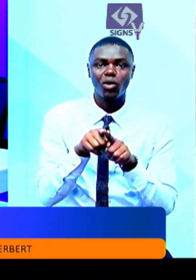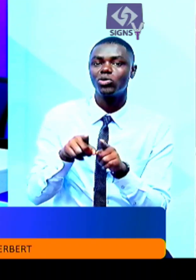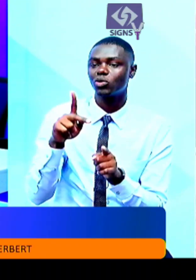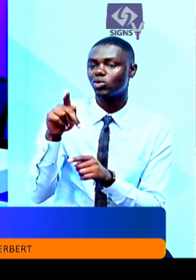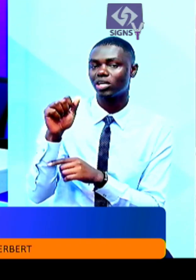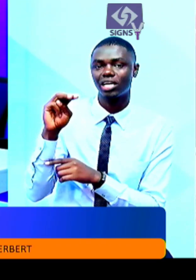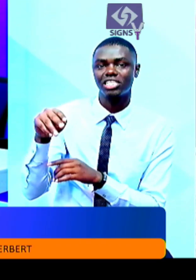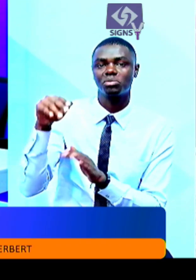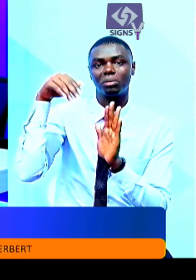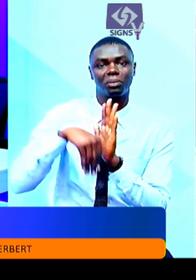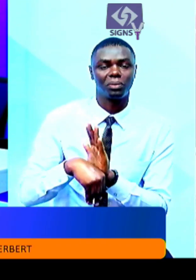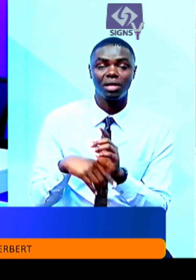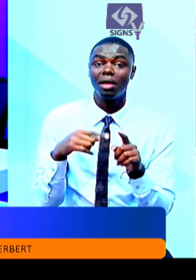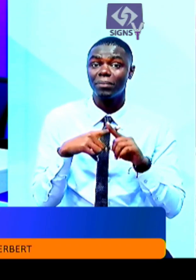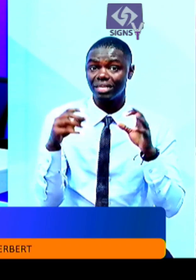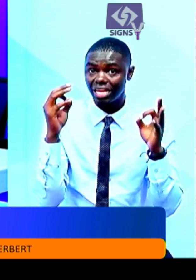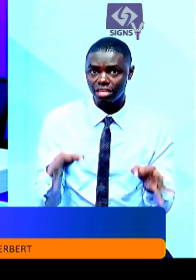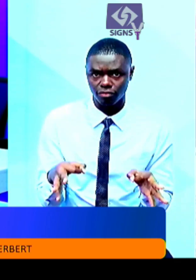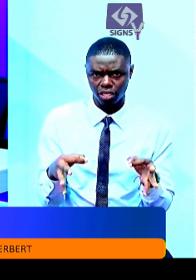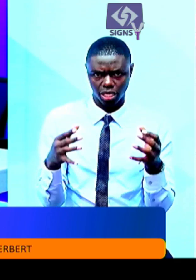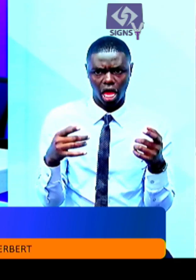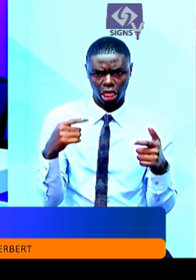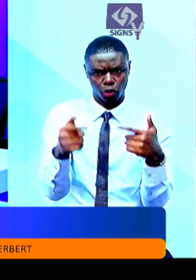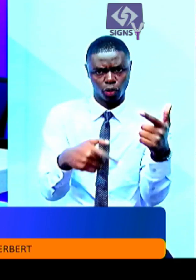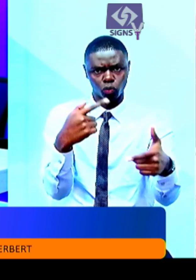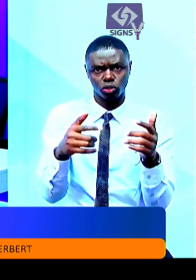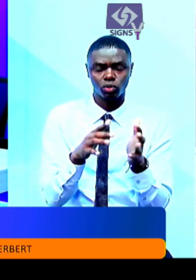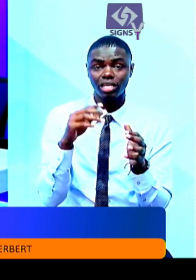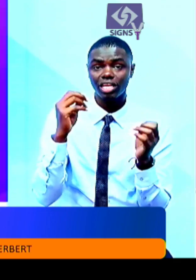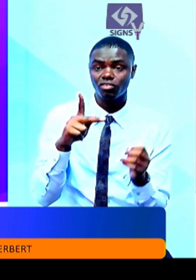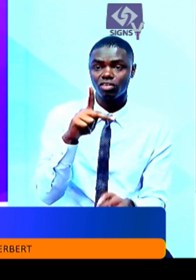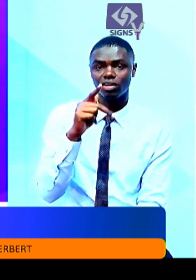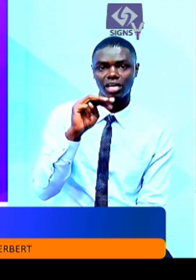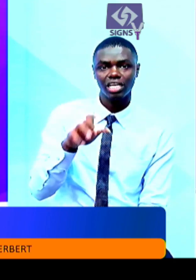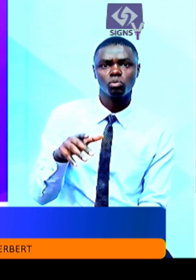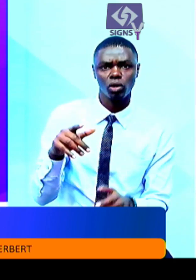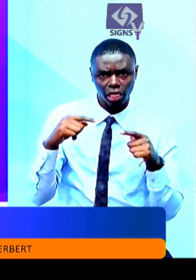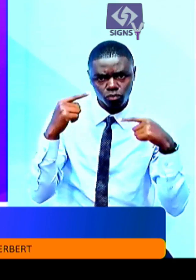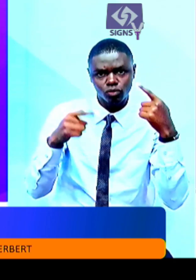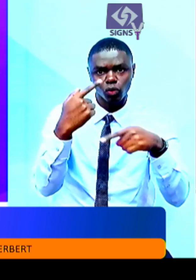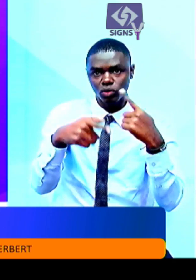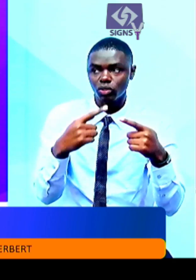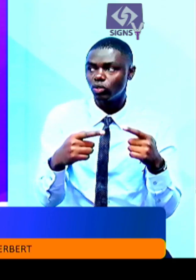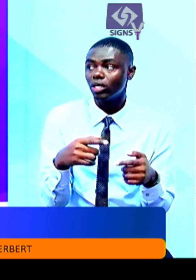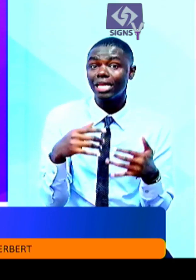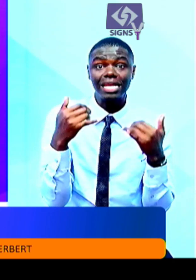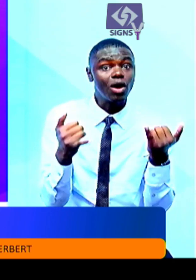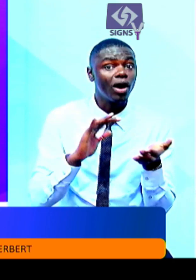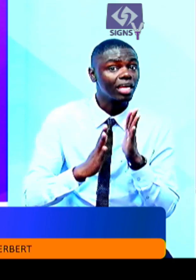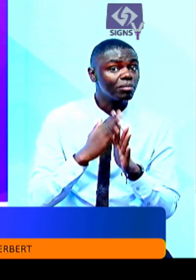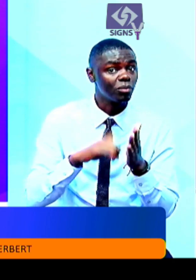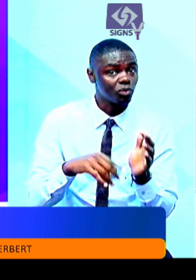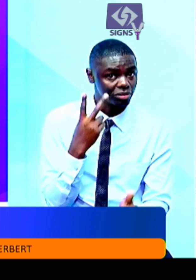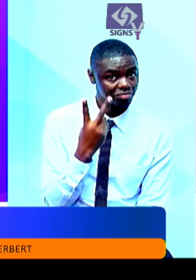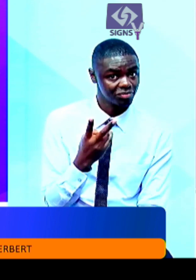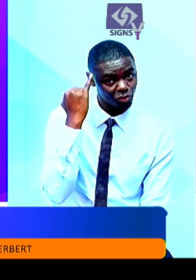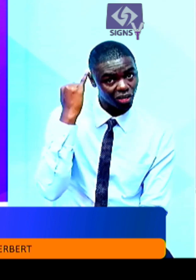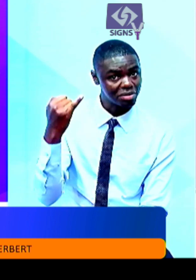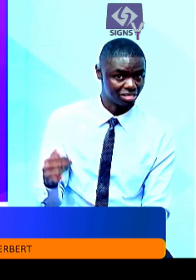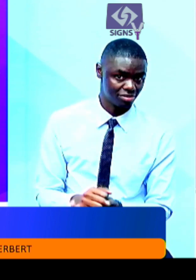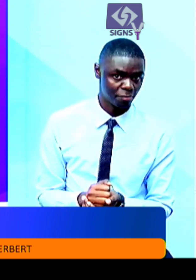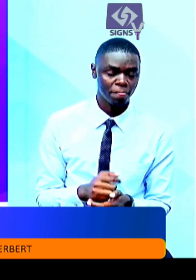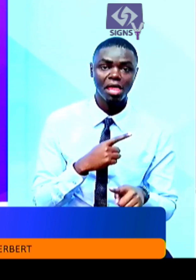diminishing. But had he went with the wave, if Caswell was still on the wave, what could he be now? Imagine.